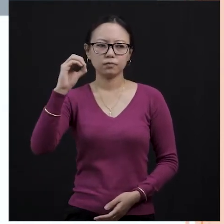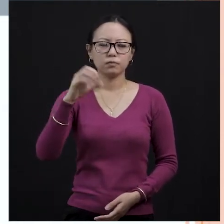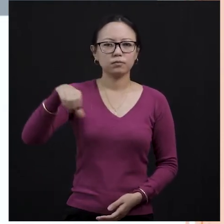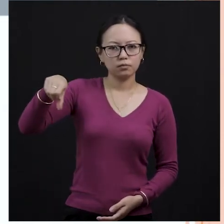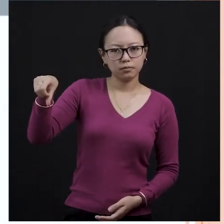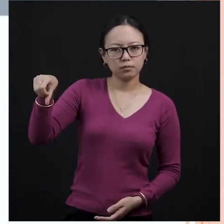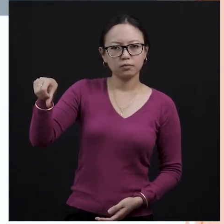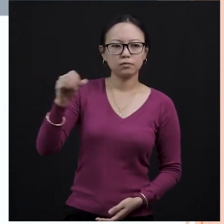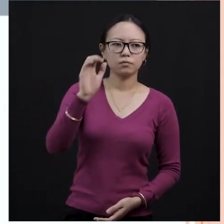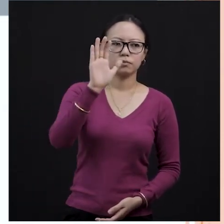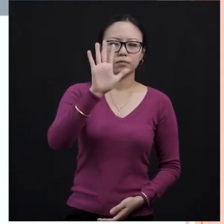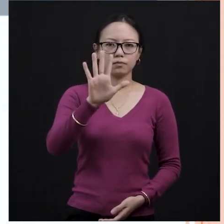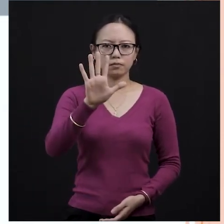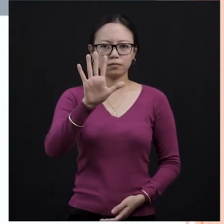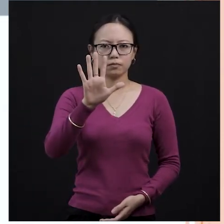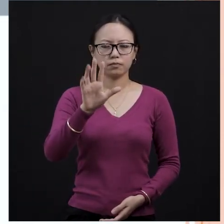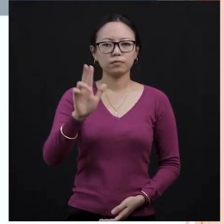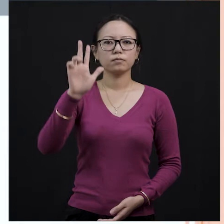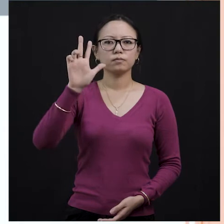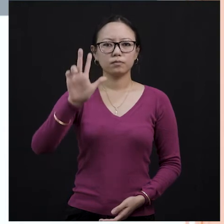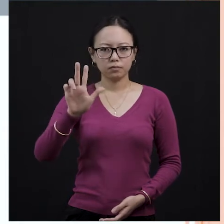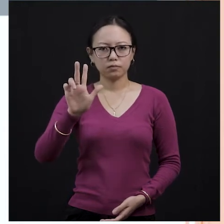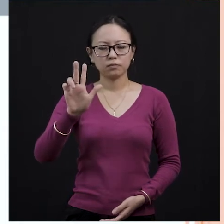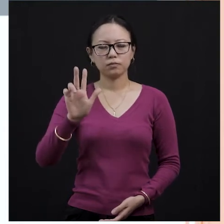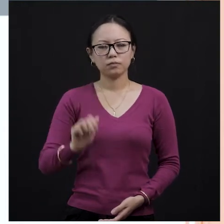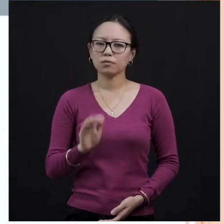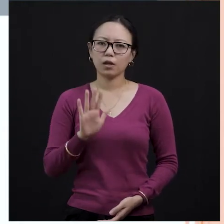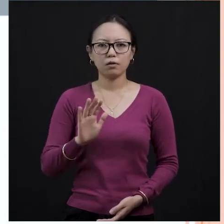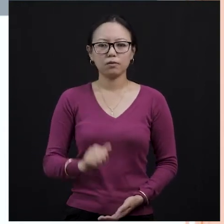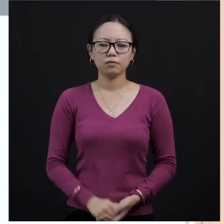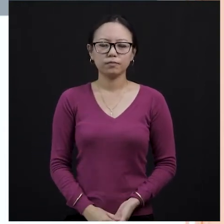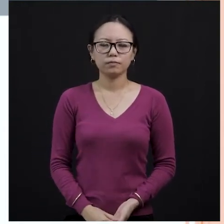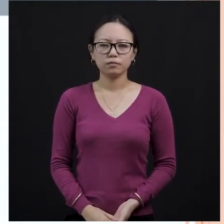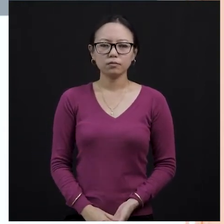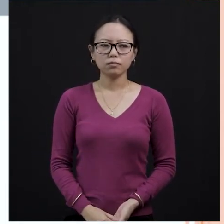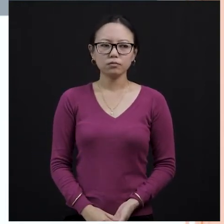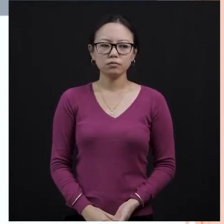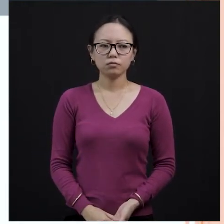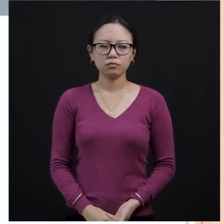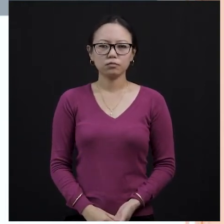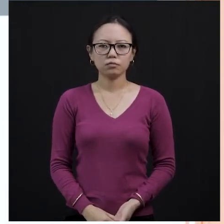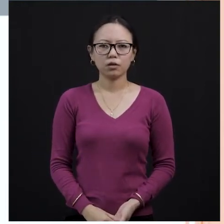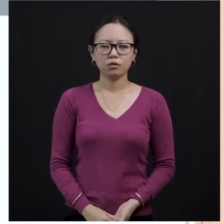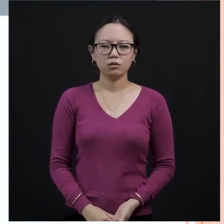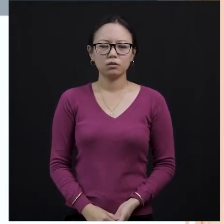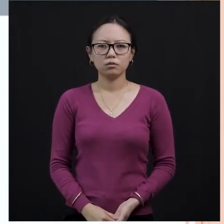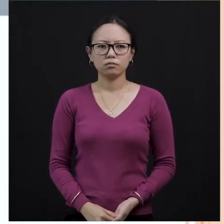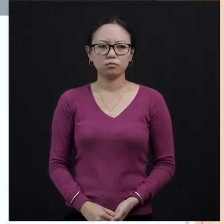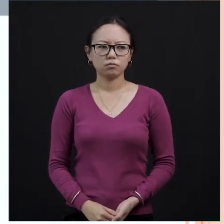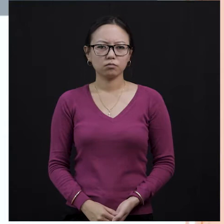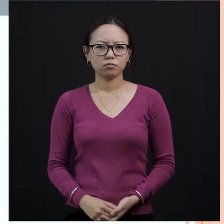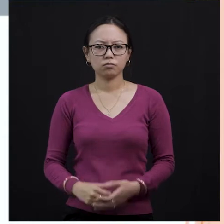10, 9, and 5, and 8. Now, as you can notice, these